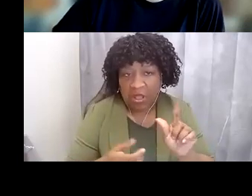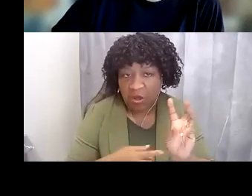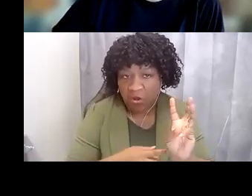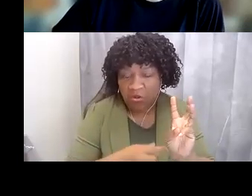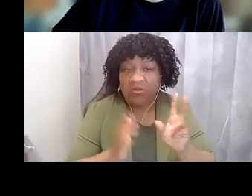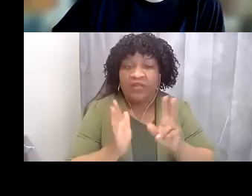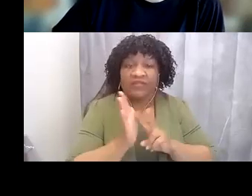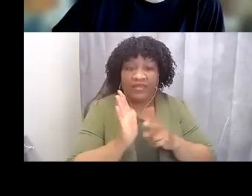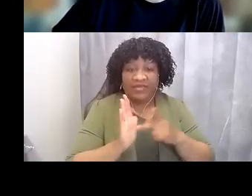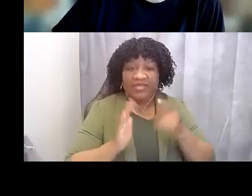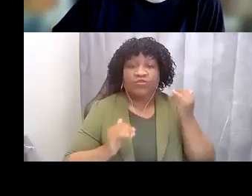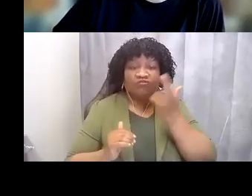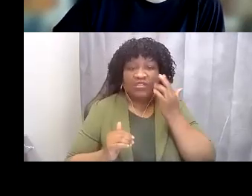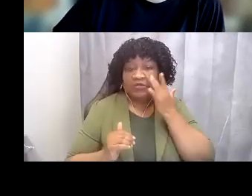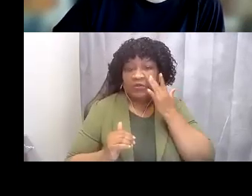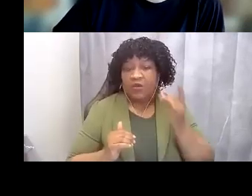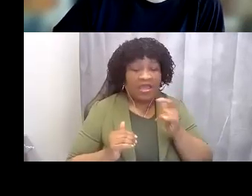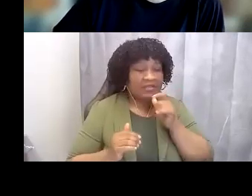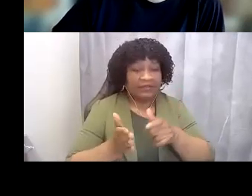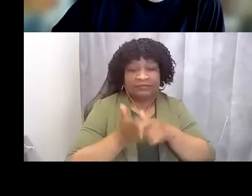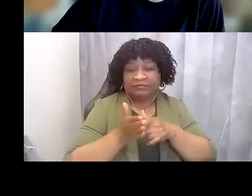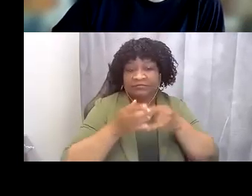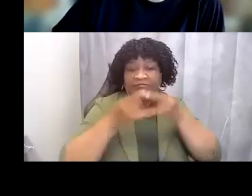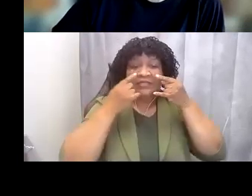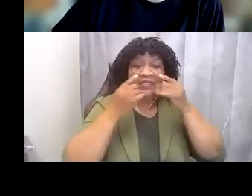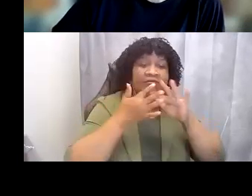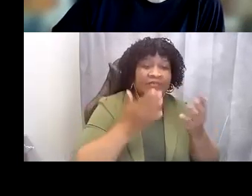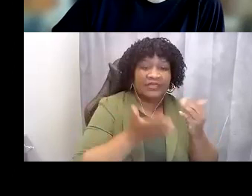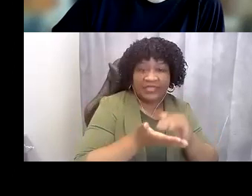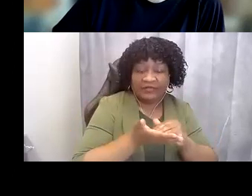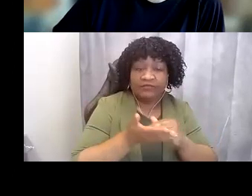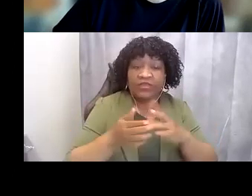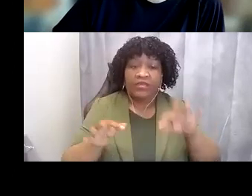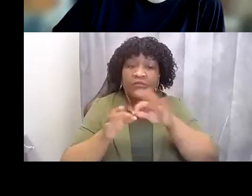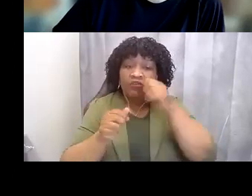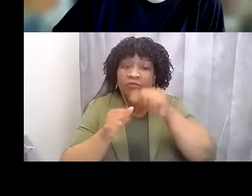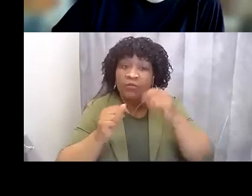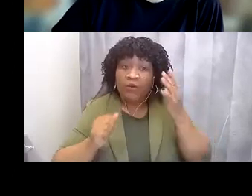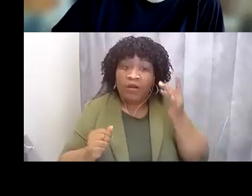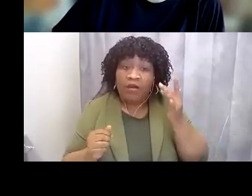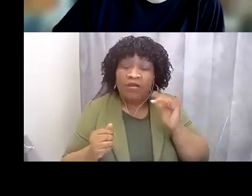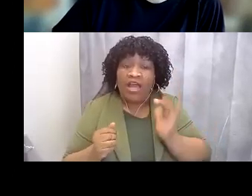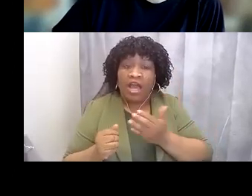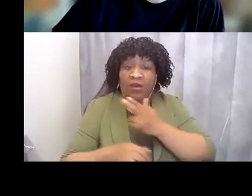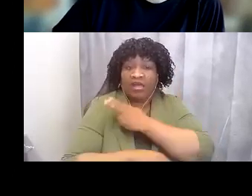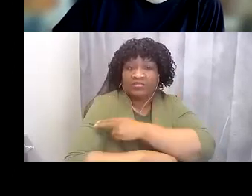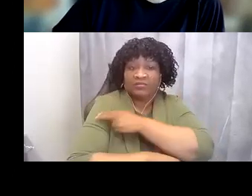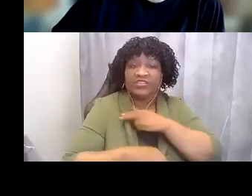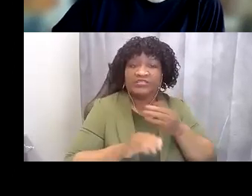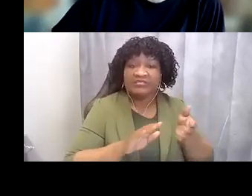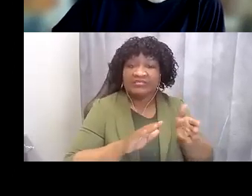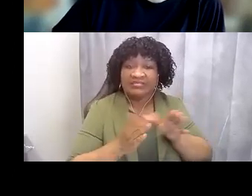probably one of the reasons we're not seeing any mandates happen. A reminder, the reason that our hospitalization and death rates are